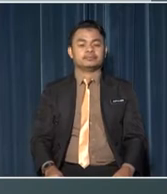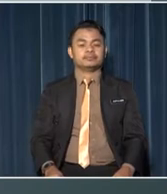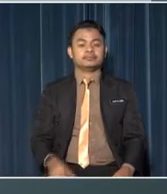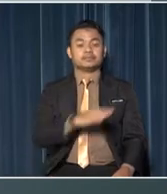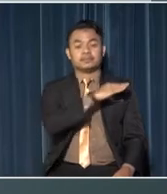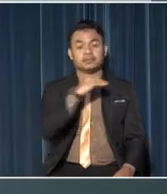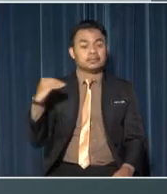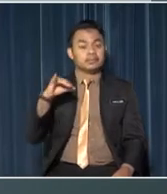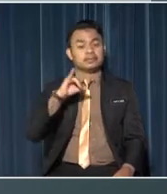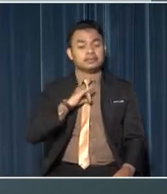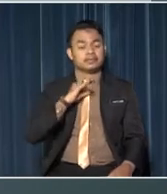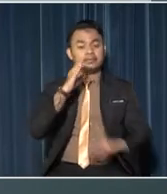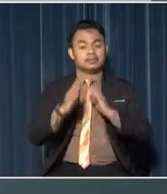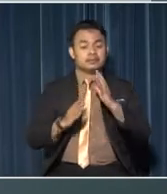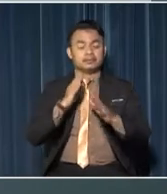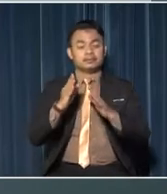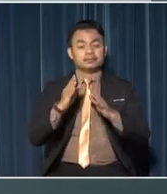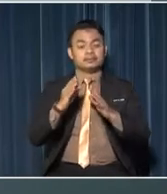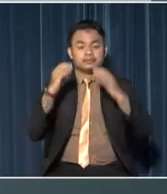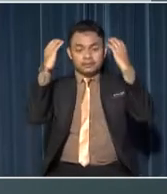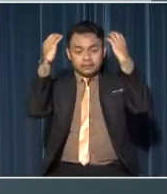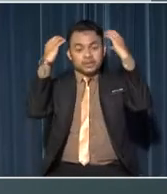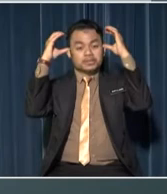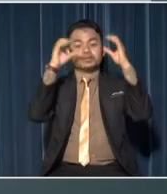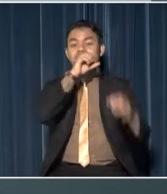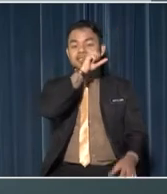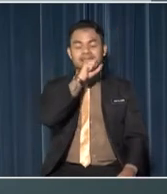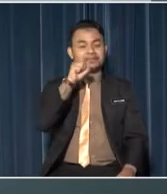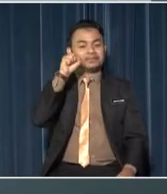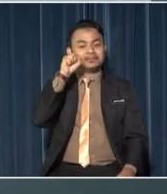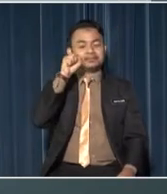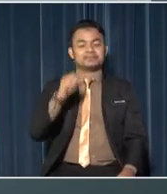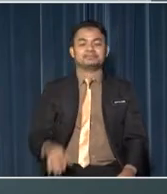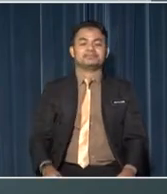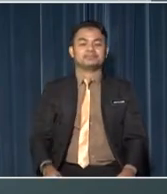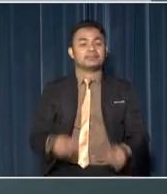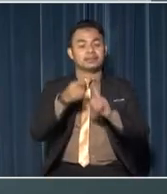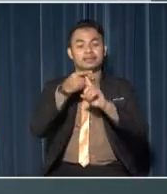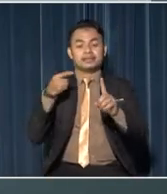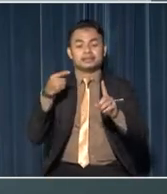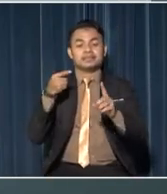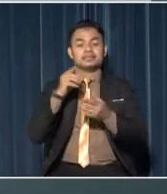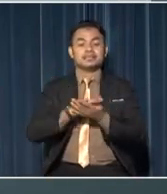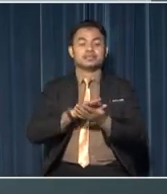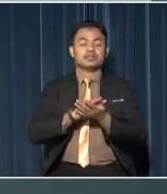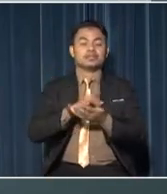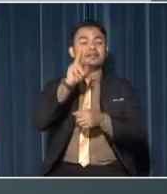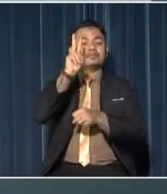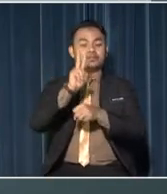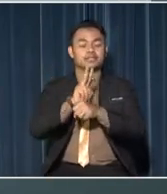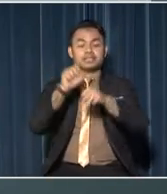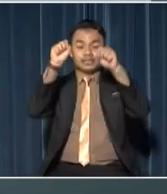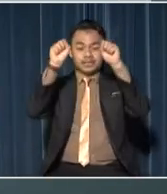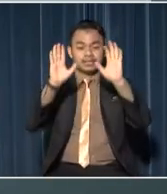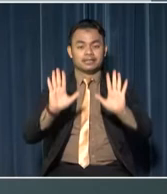today is Mr. Saiful Amri Sailan from SMPKV Shah Alam.